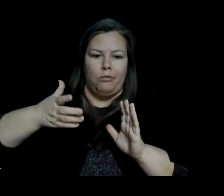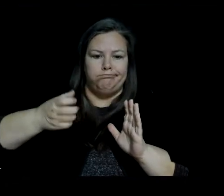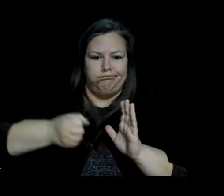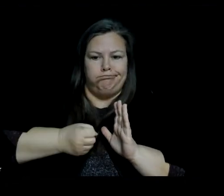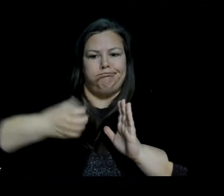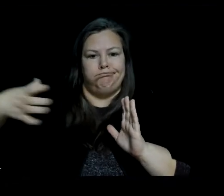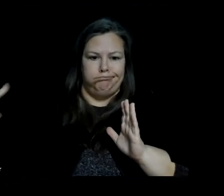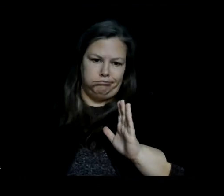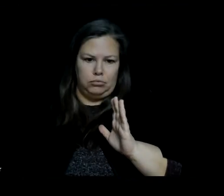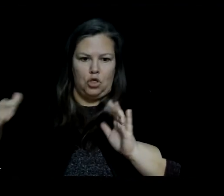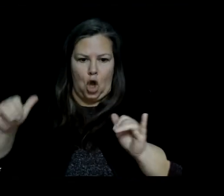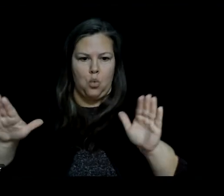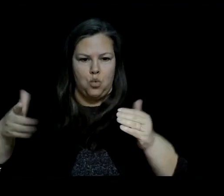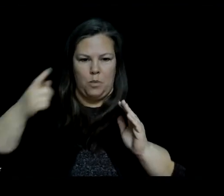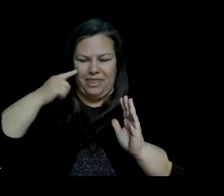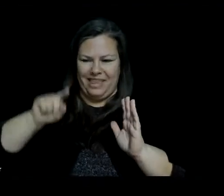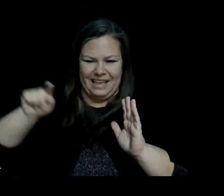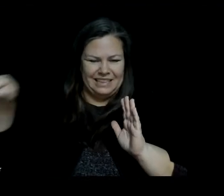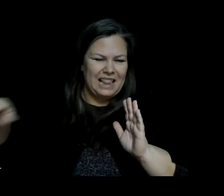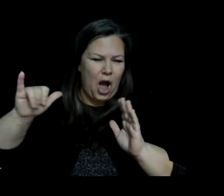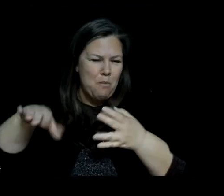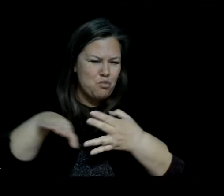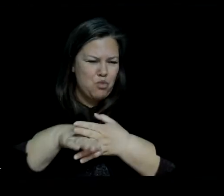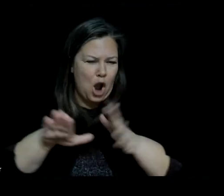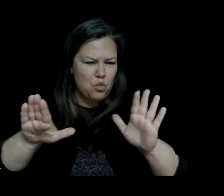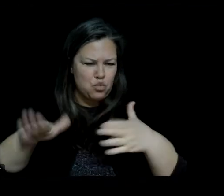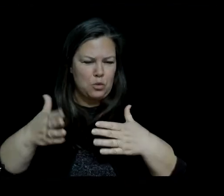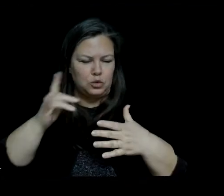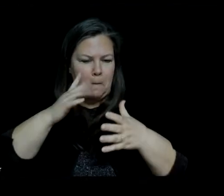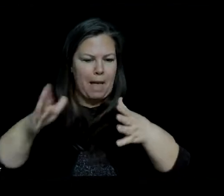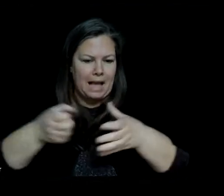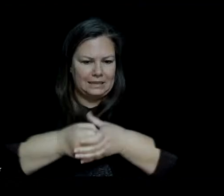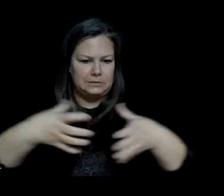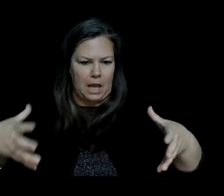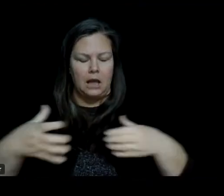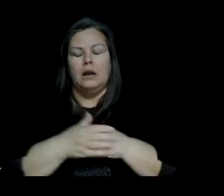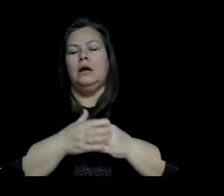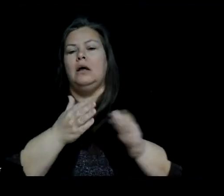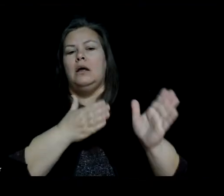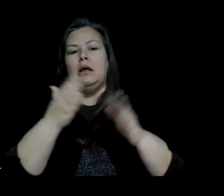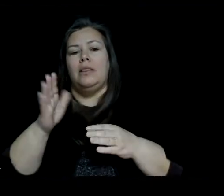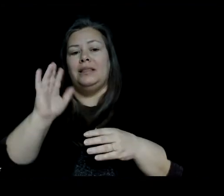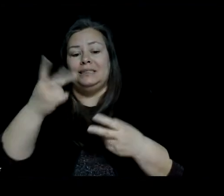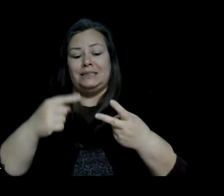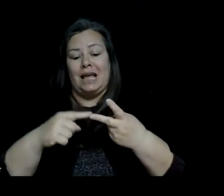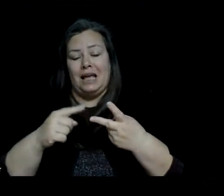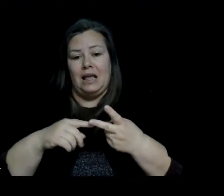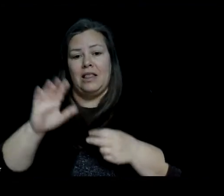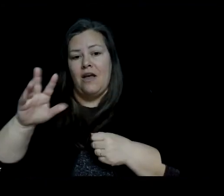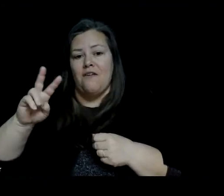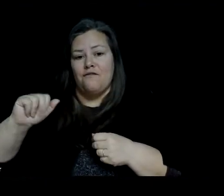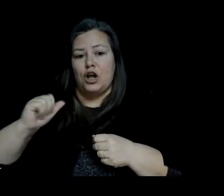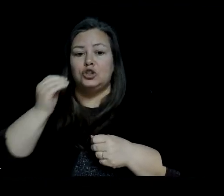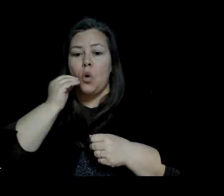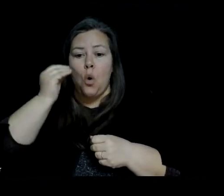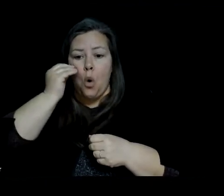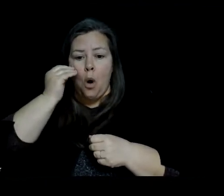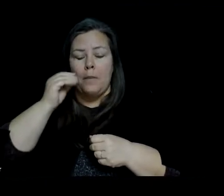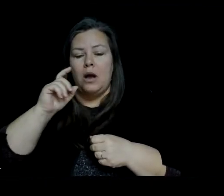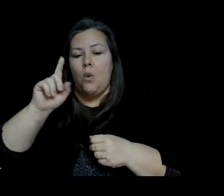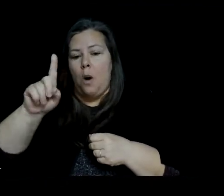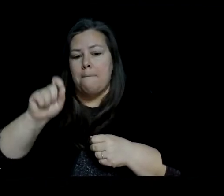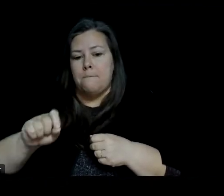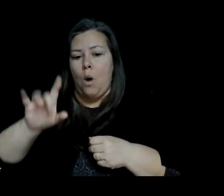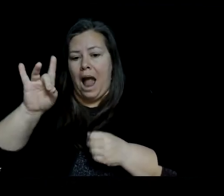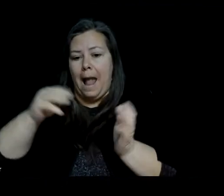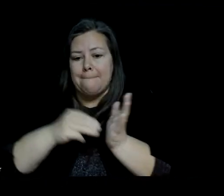I believe, just like a break room right now. Item 2 concerns the Veterans Home. The request includes $1.8